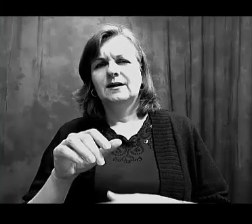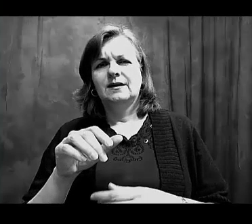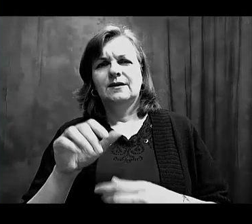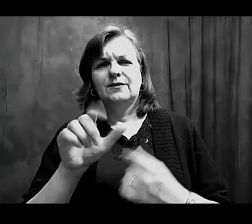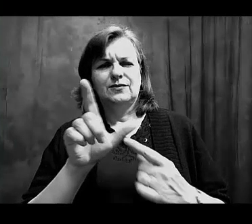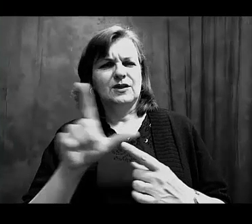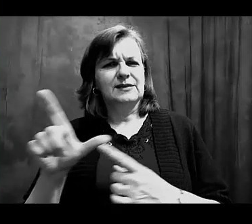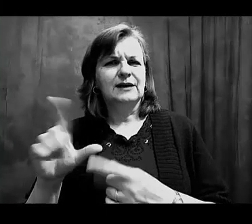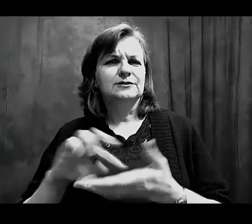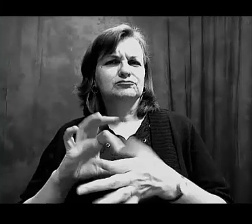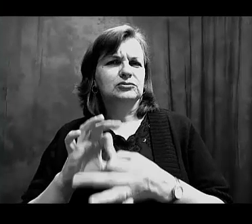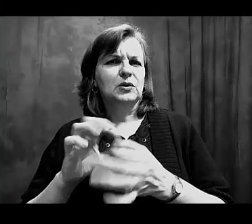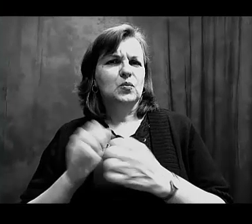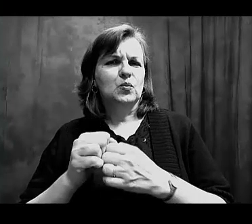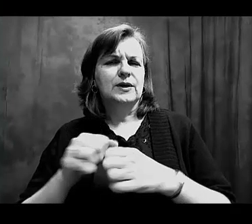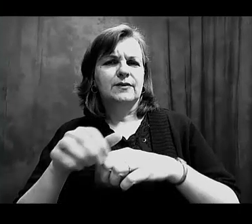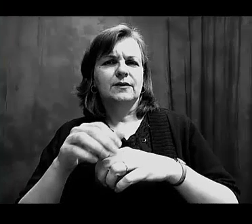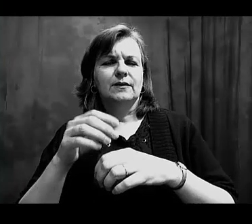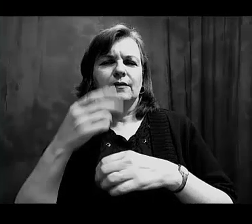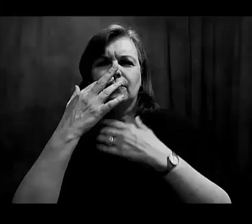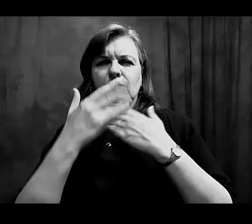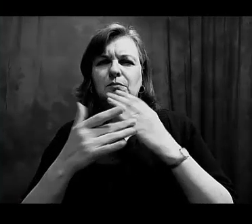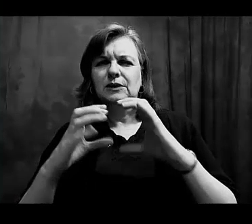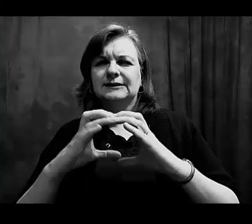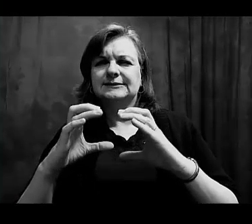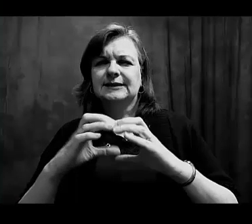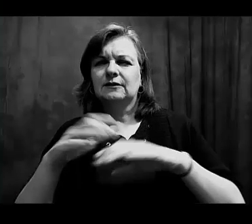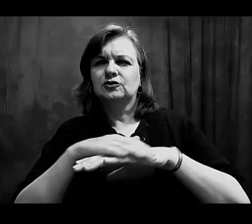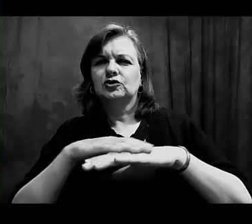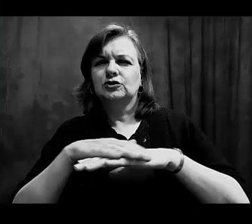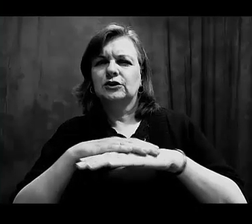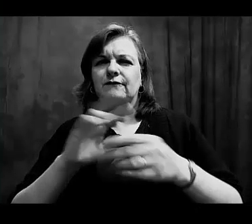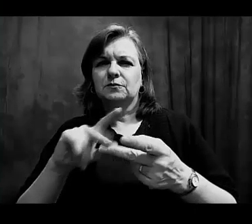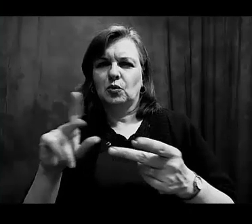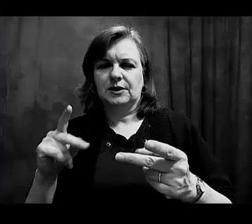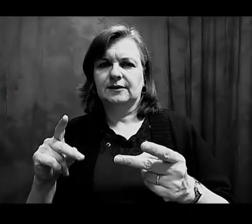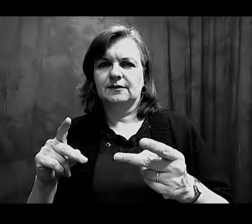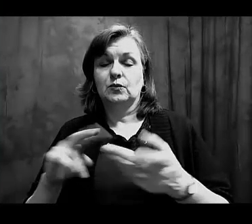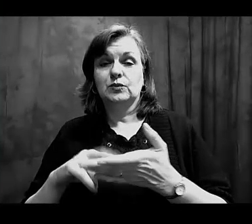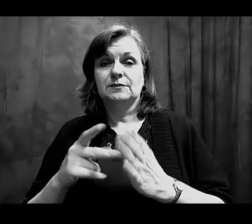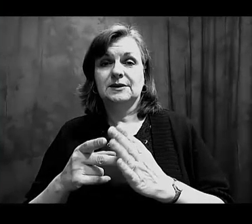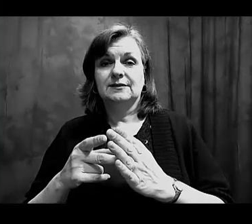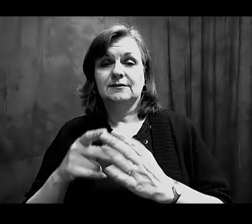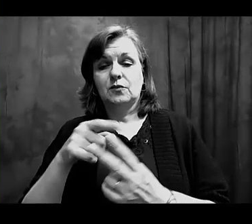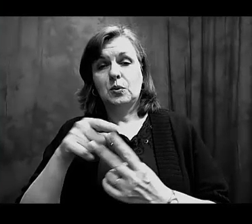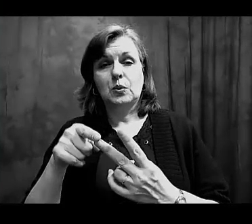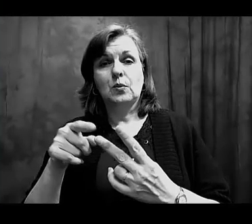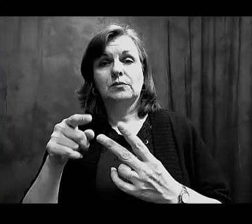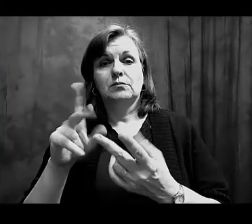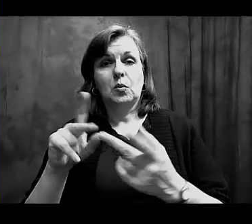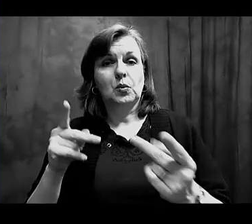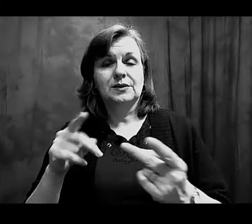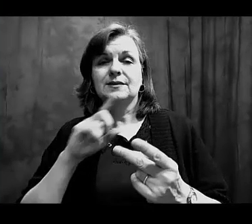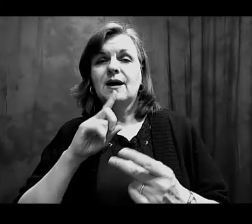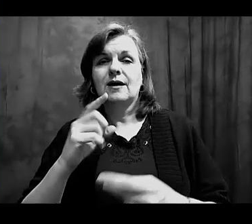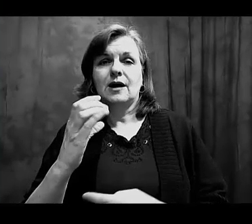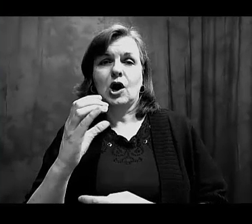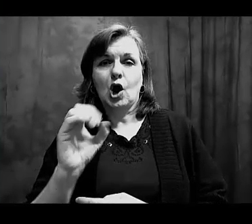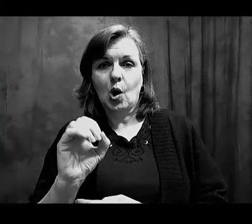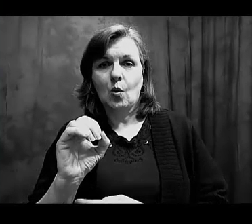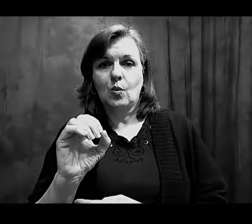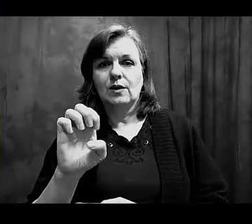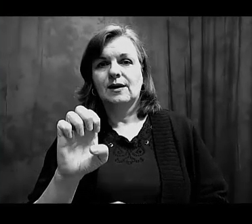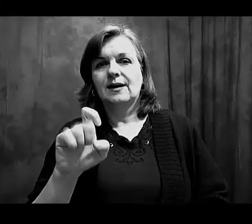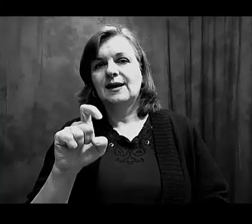So what this refers to is actually surface proteins. So this means that our proteins are